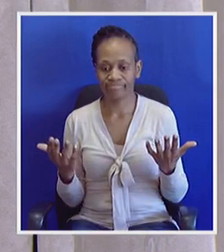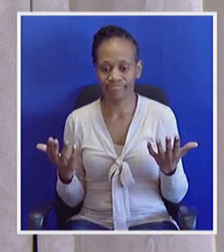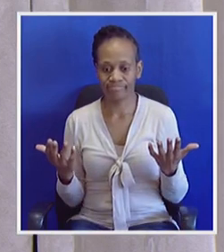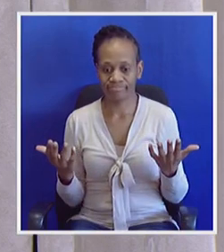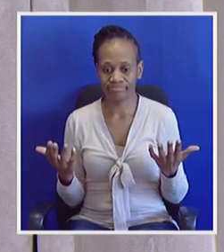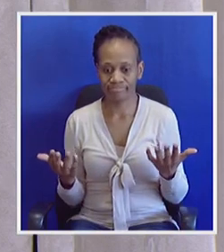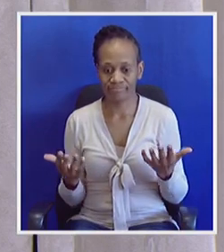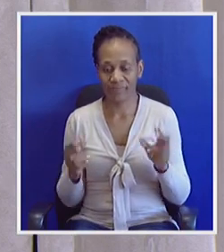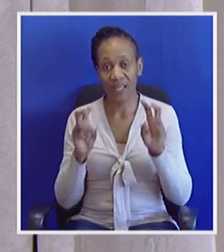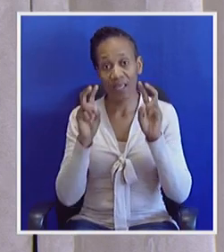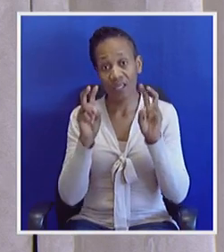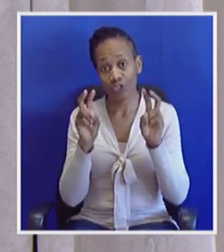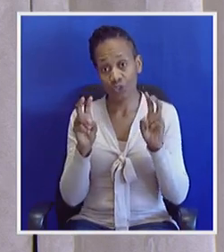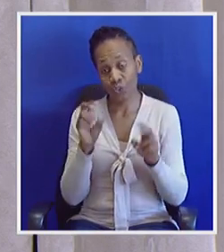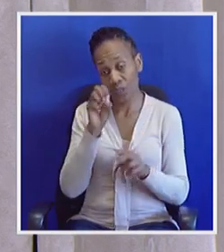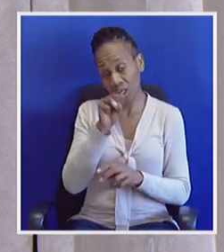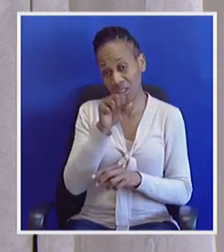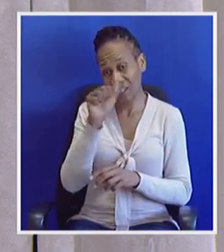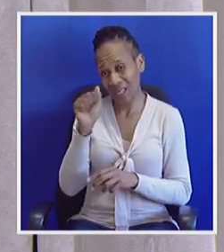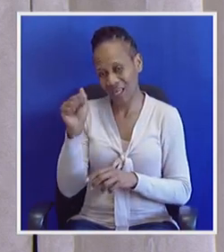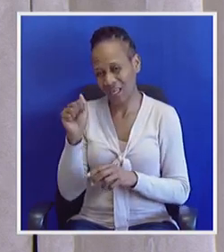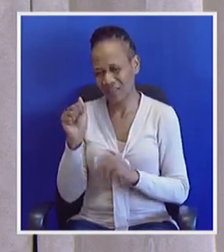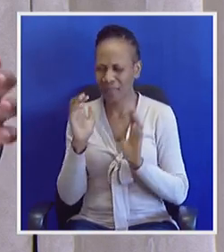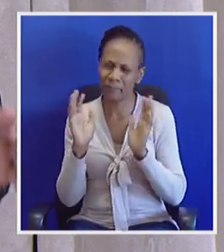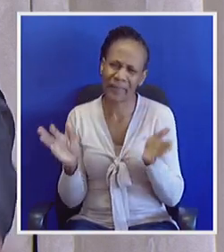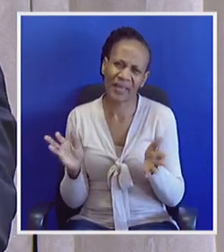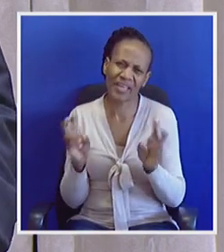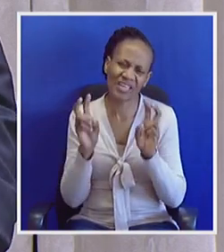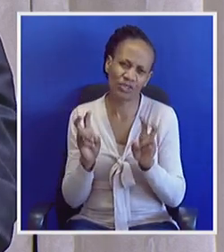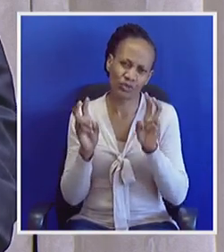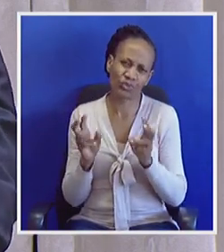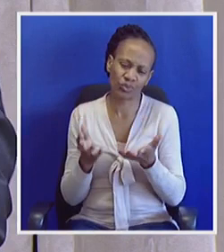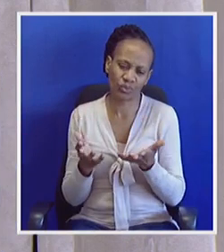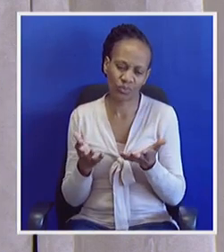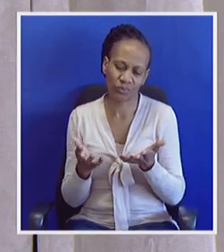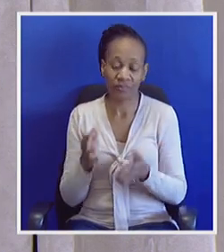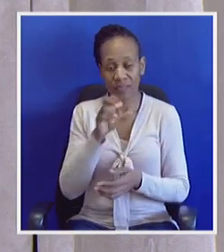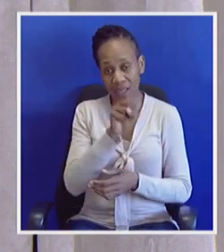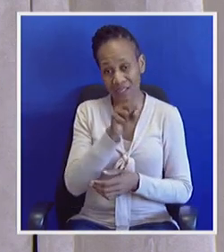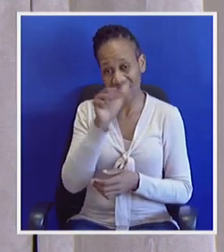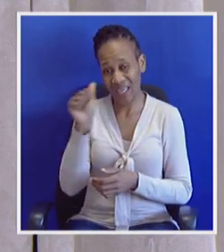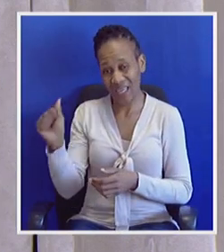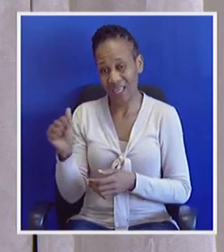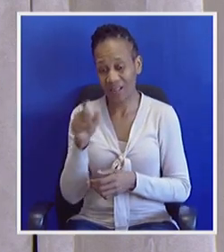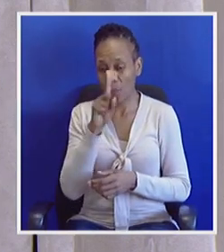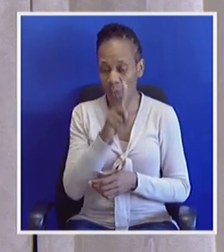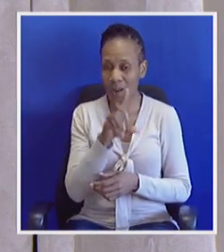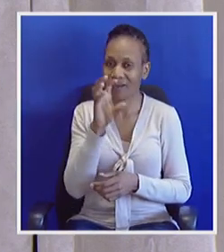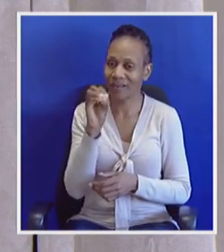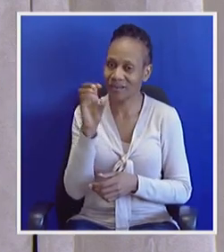issue of the SAA is a very complex one. SAA is a 100%